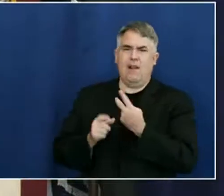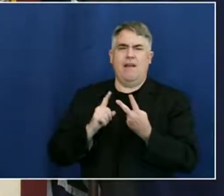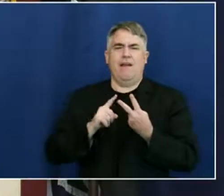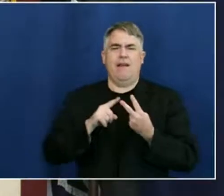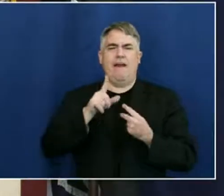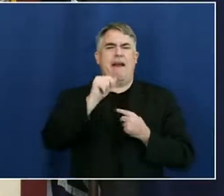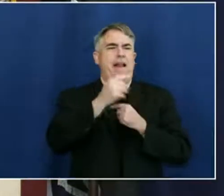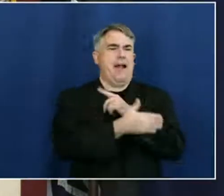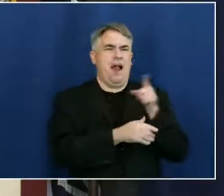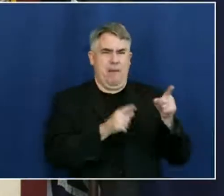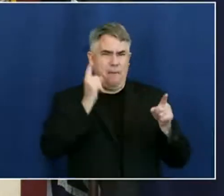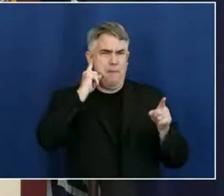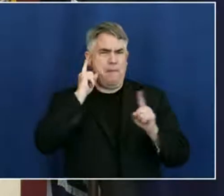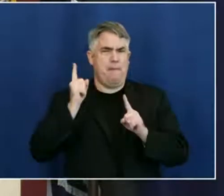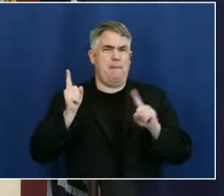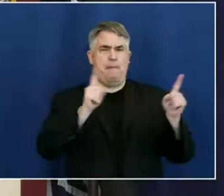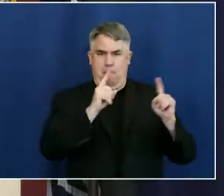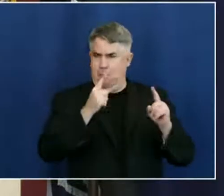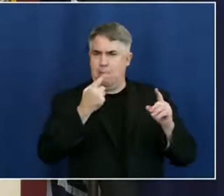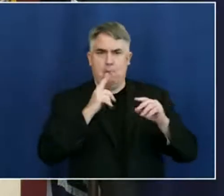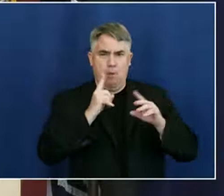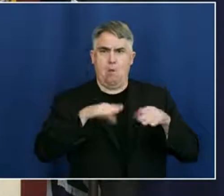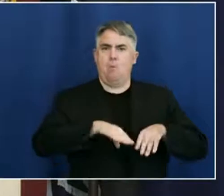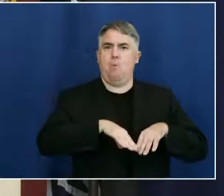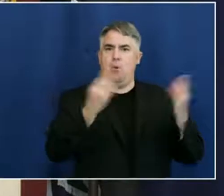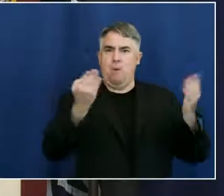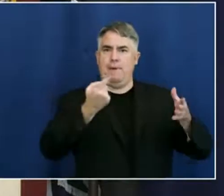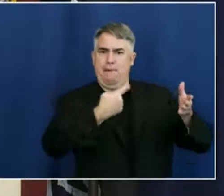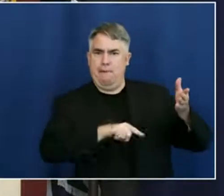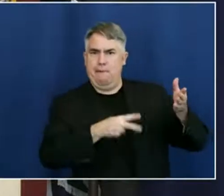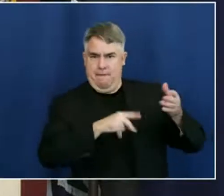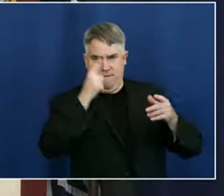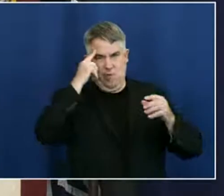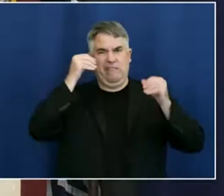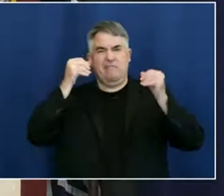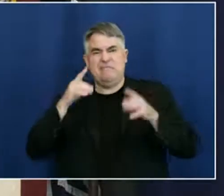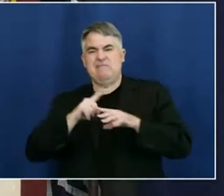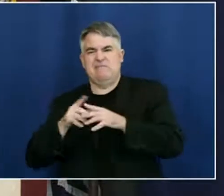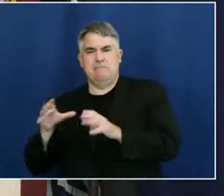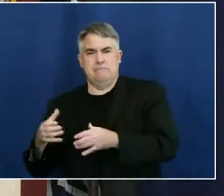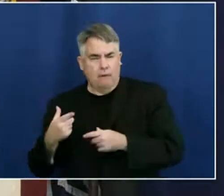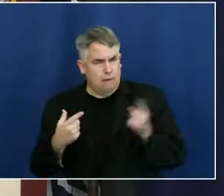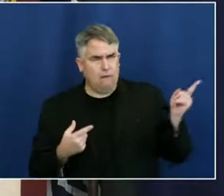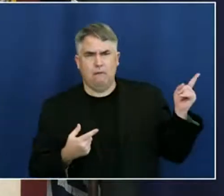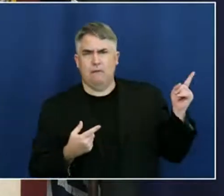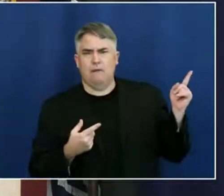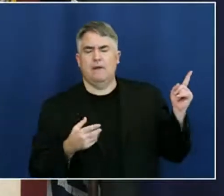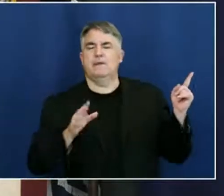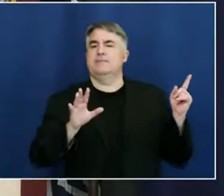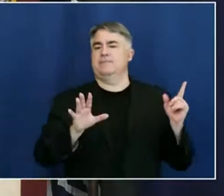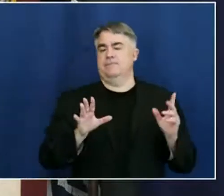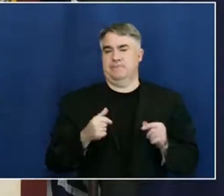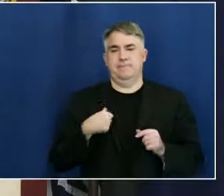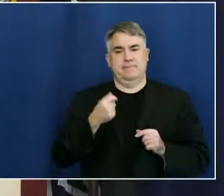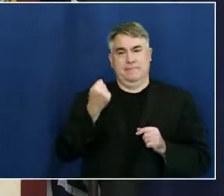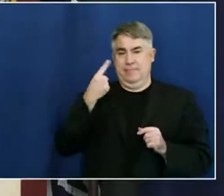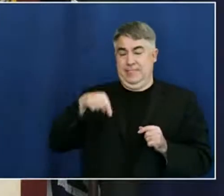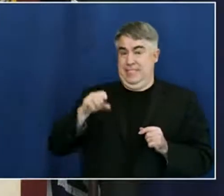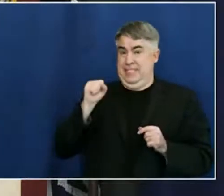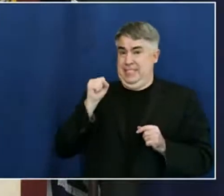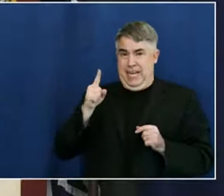workers in the next 2 to 3 weeks, and I would say we're on a similar trajectory, probably at latest 2 to 3 weeks